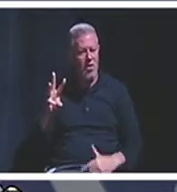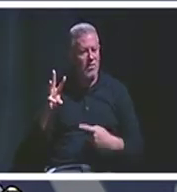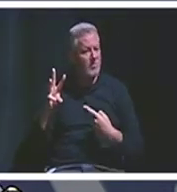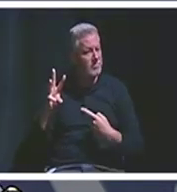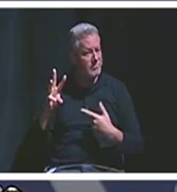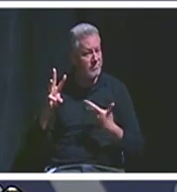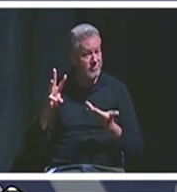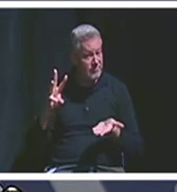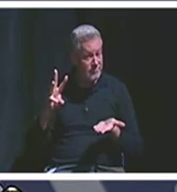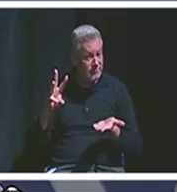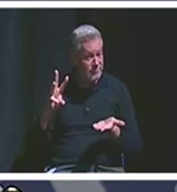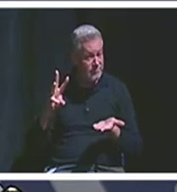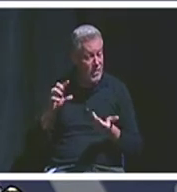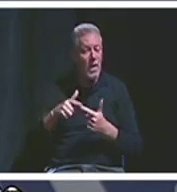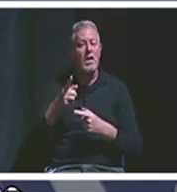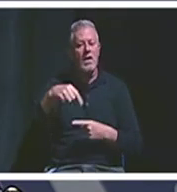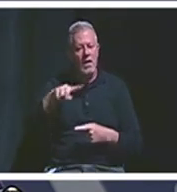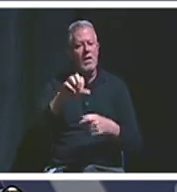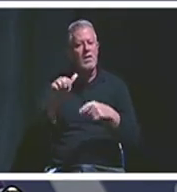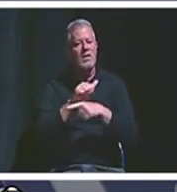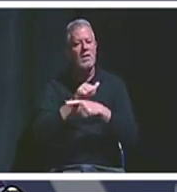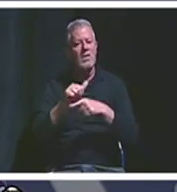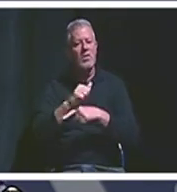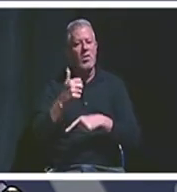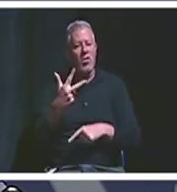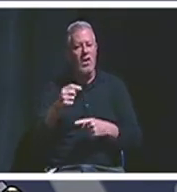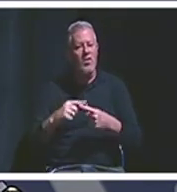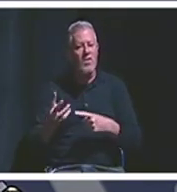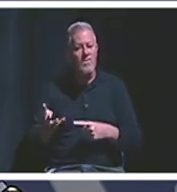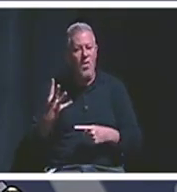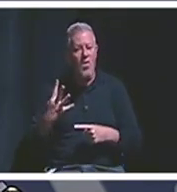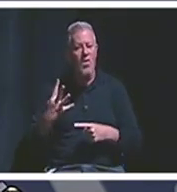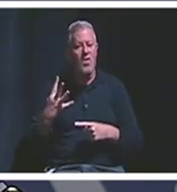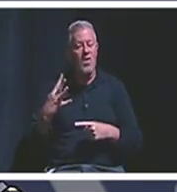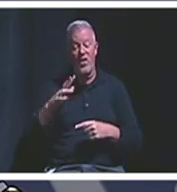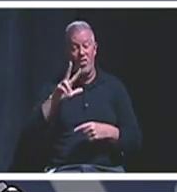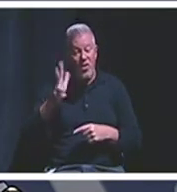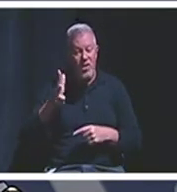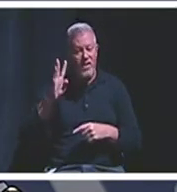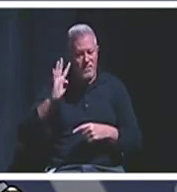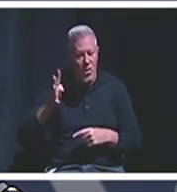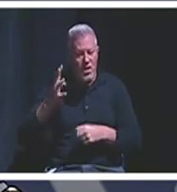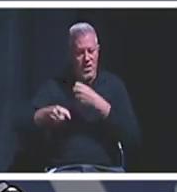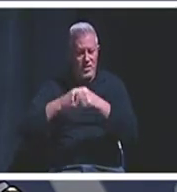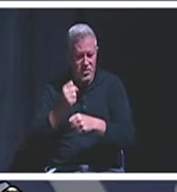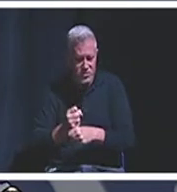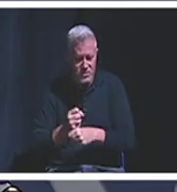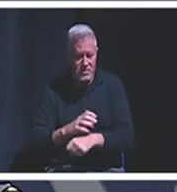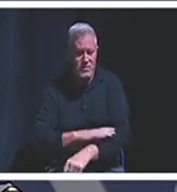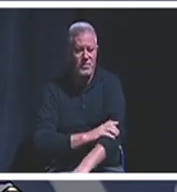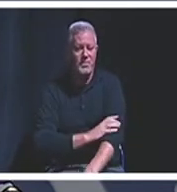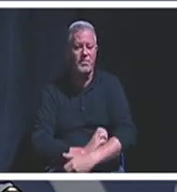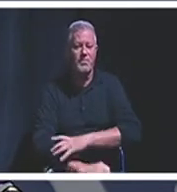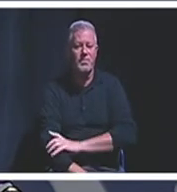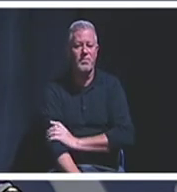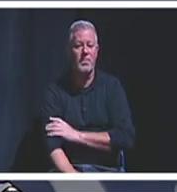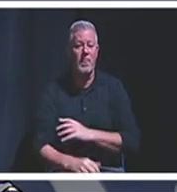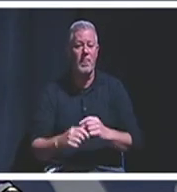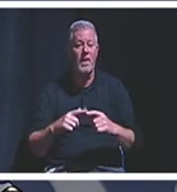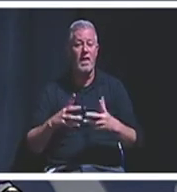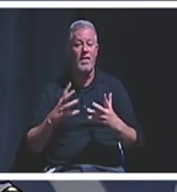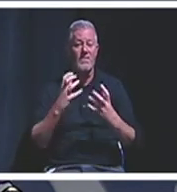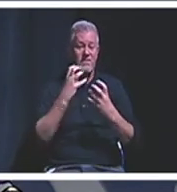You will be practicing for the next 3 or 4 decades. Now, the values of